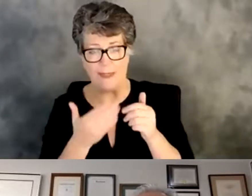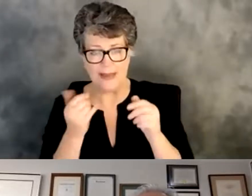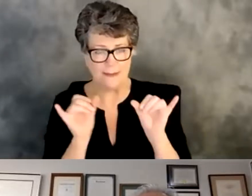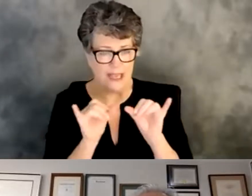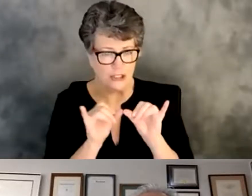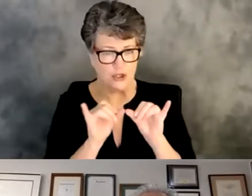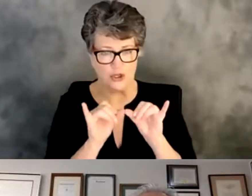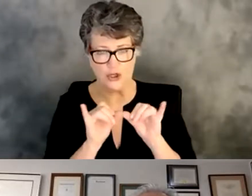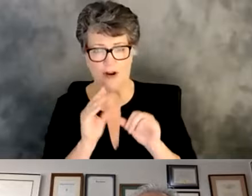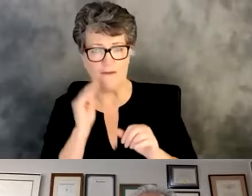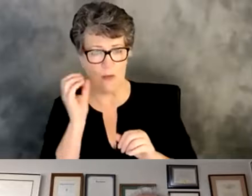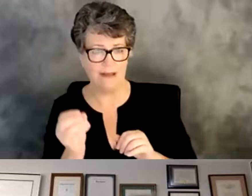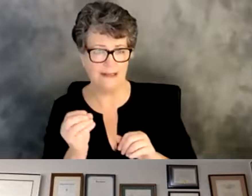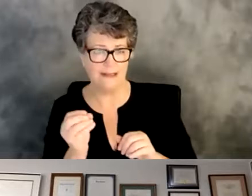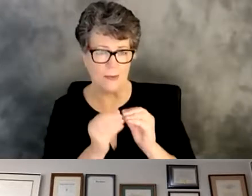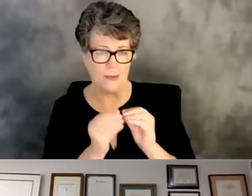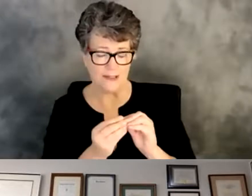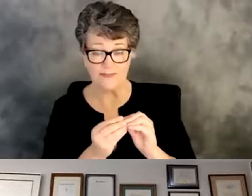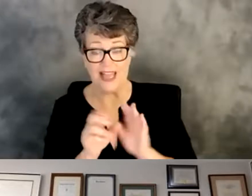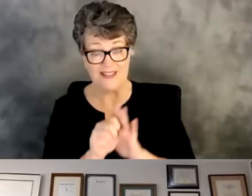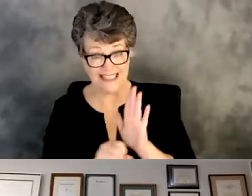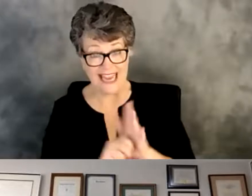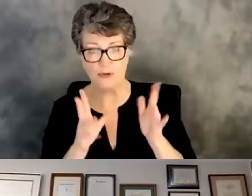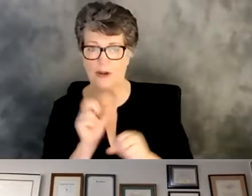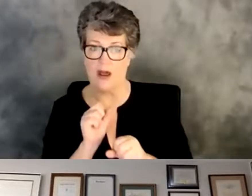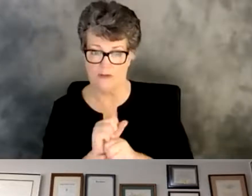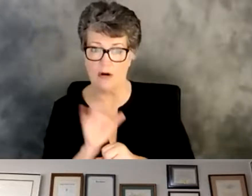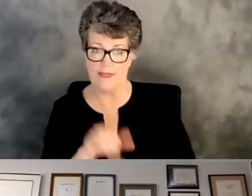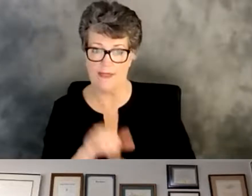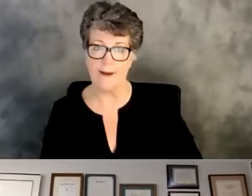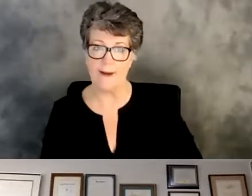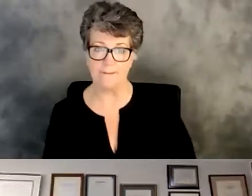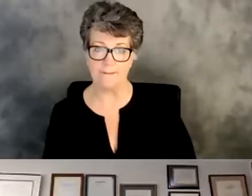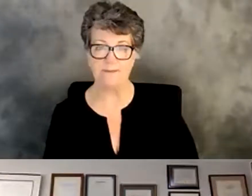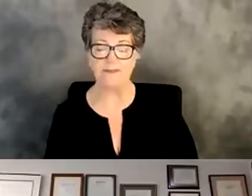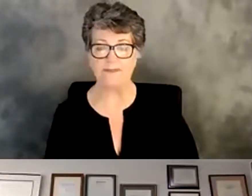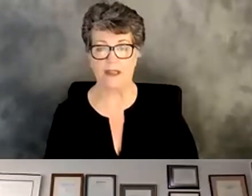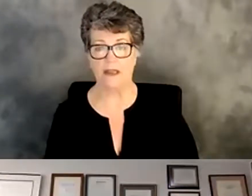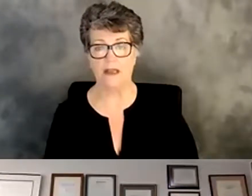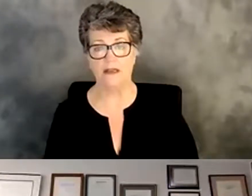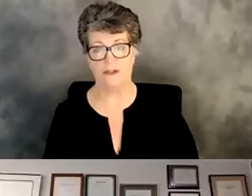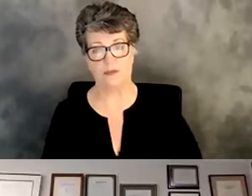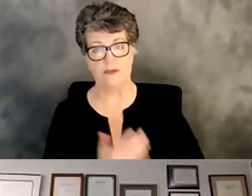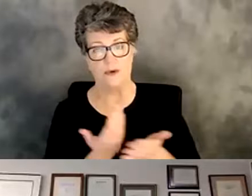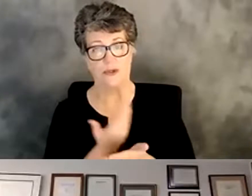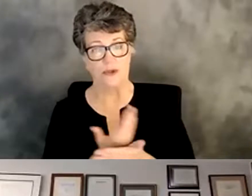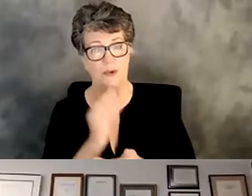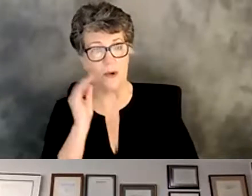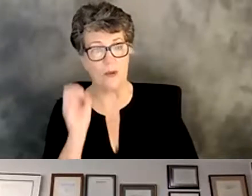that. The state has been doing a lot of work on that front. So there's a new homeless